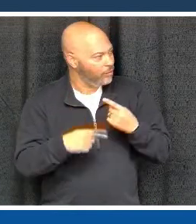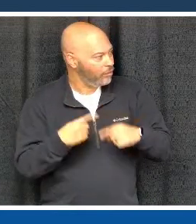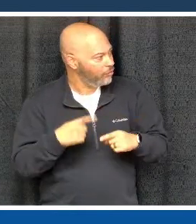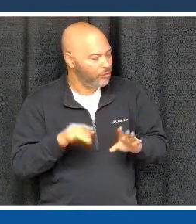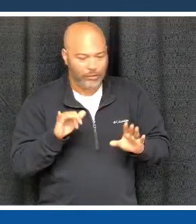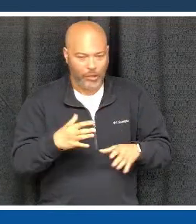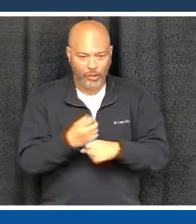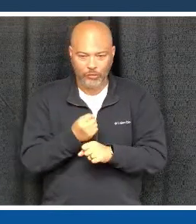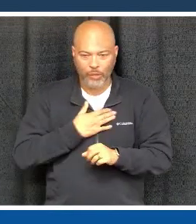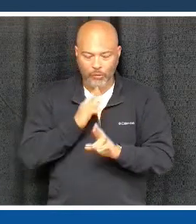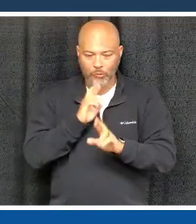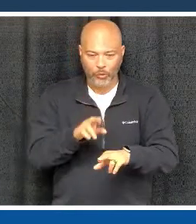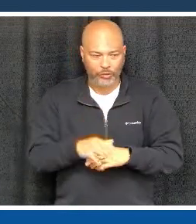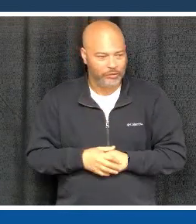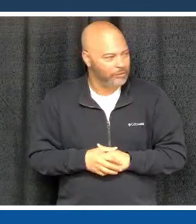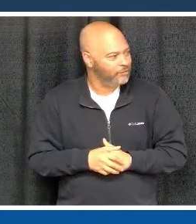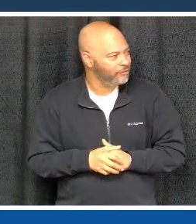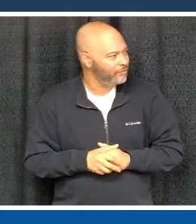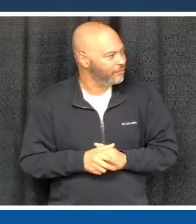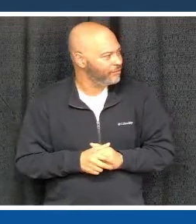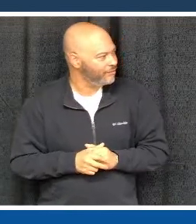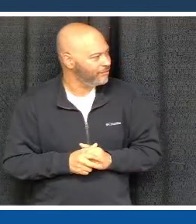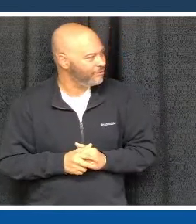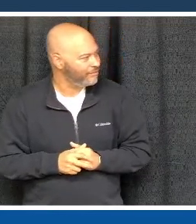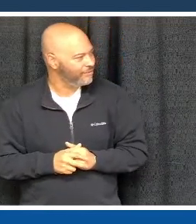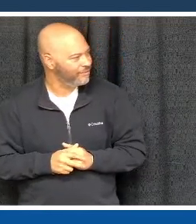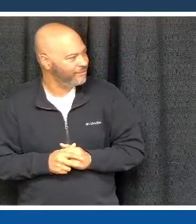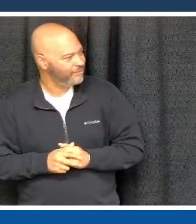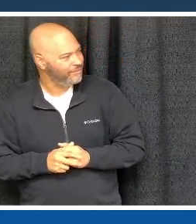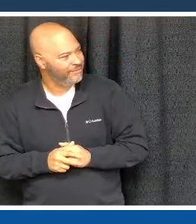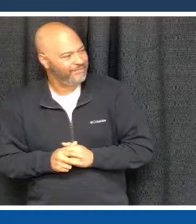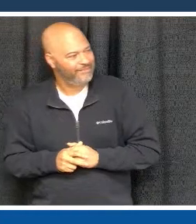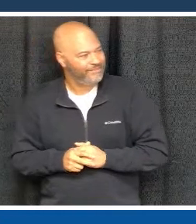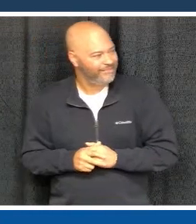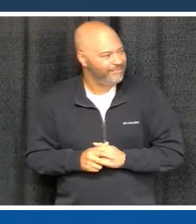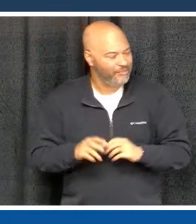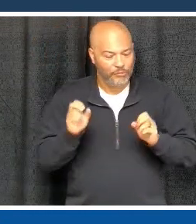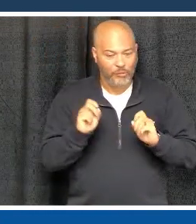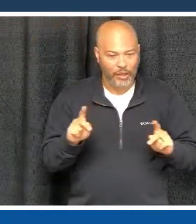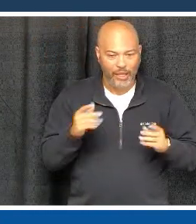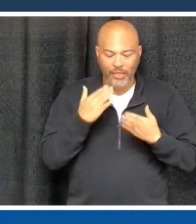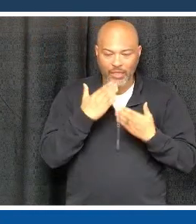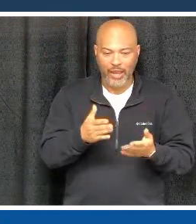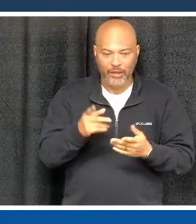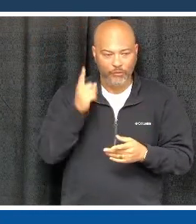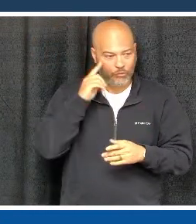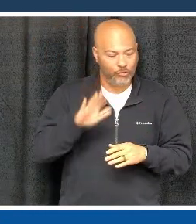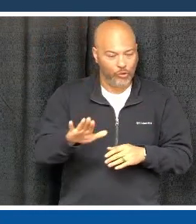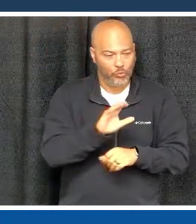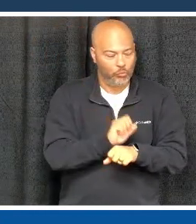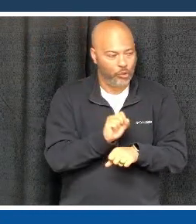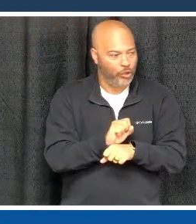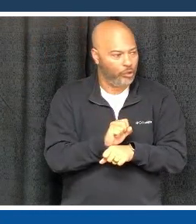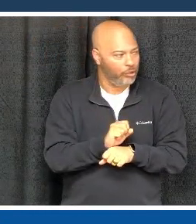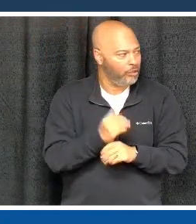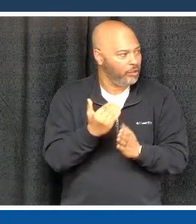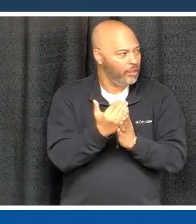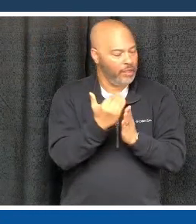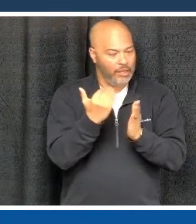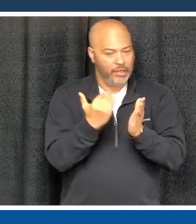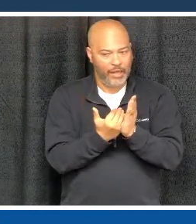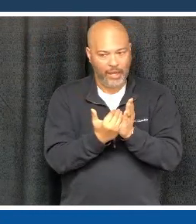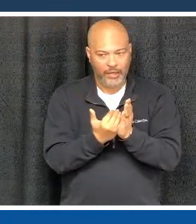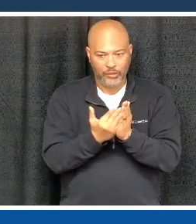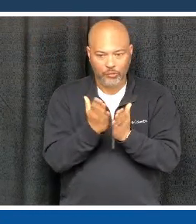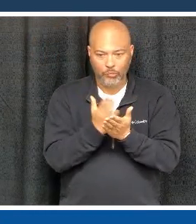concludes my report. Okay, all right, thank you. Okay, thank you and the committee for your work on that. The next